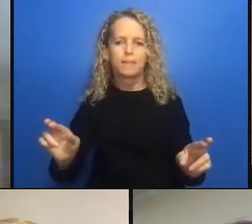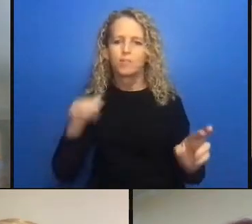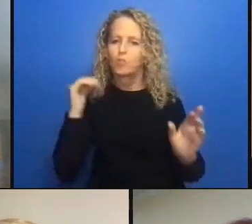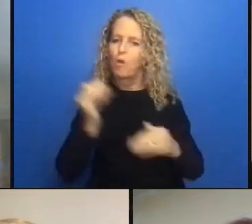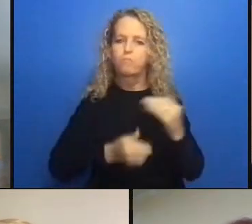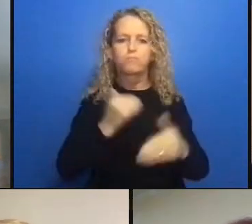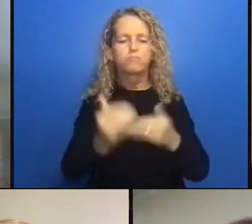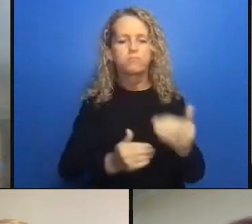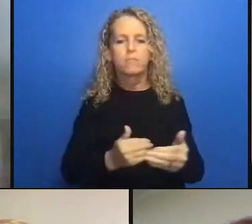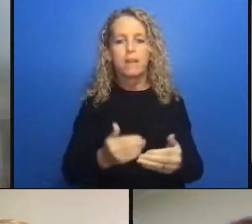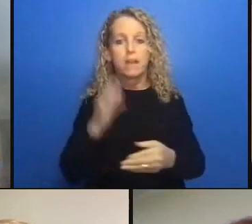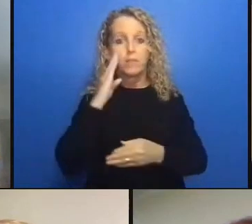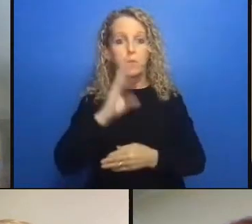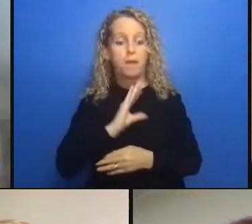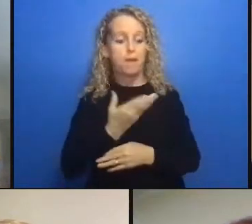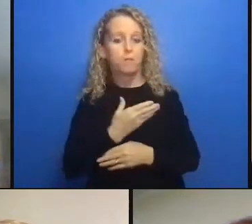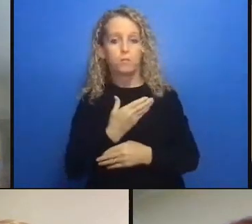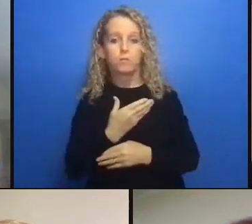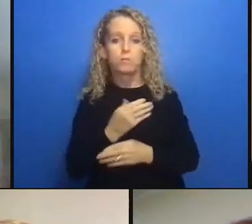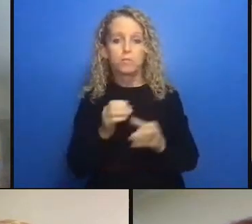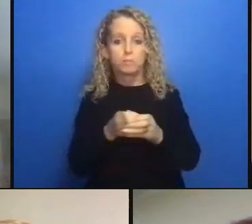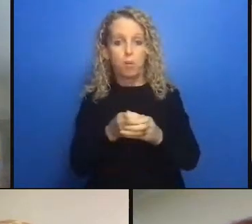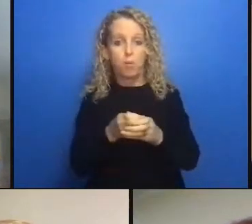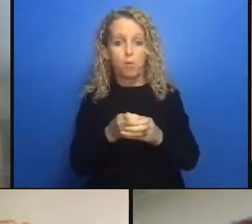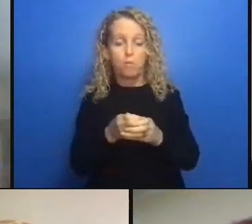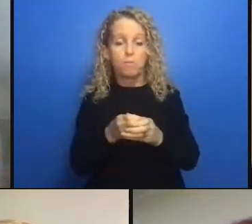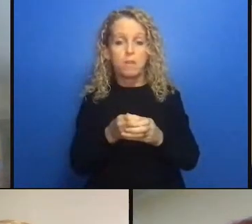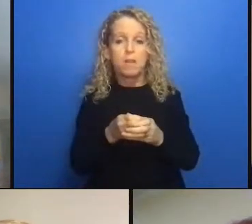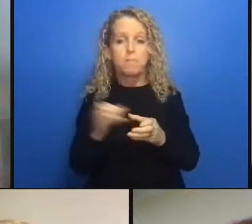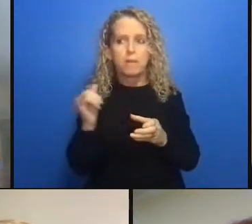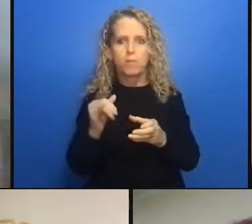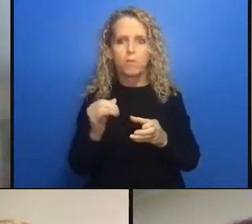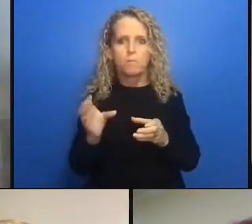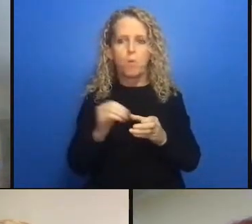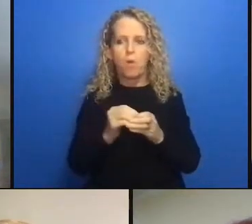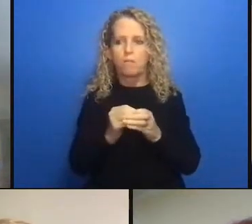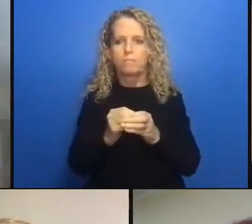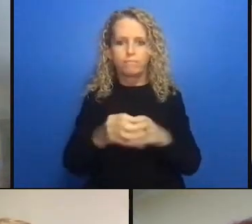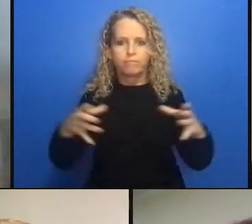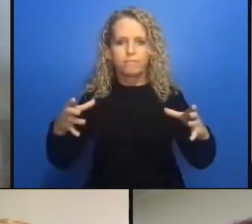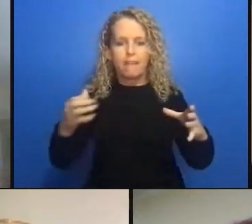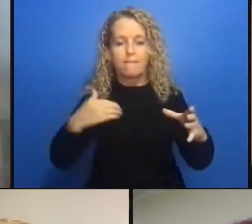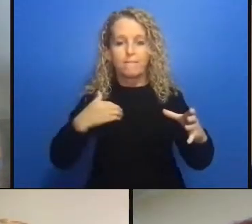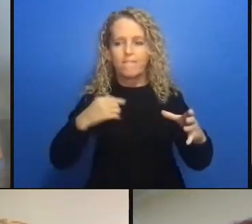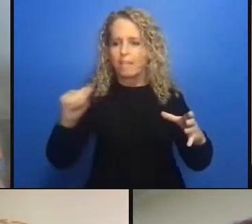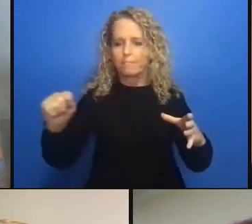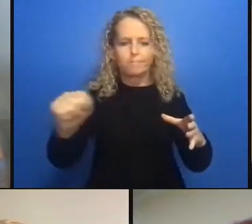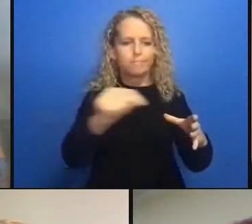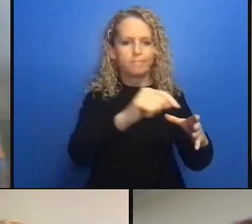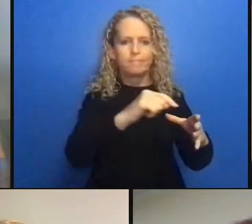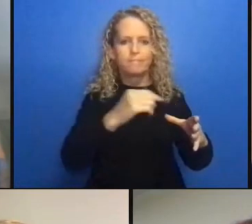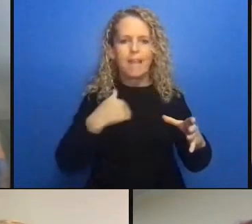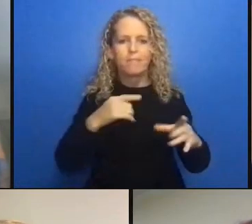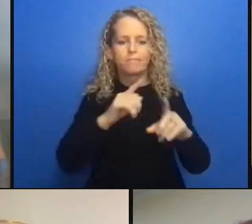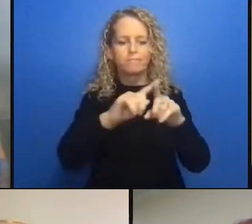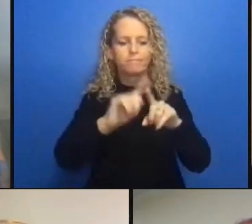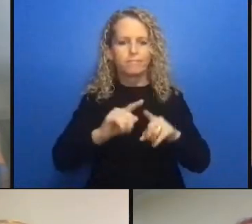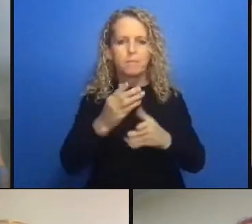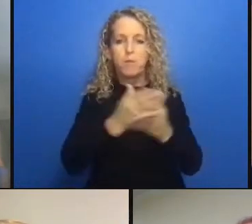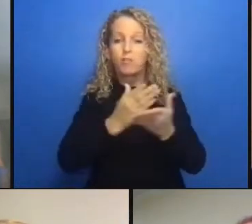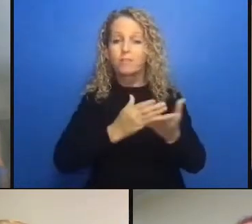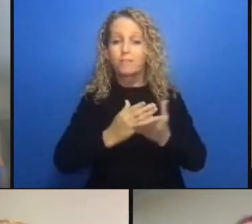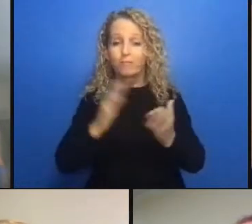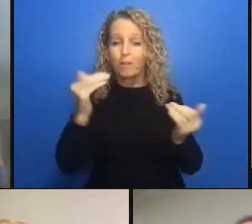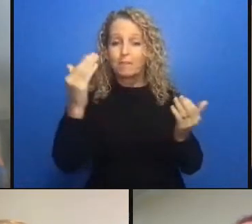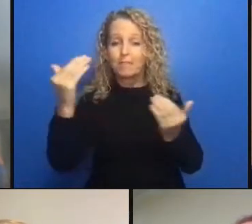from what you're seeing tonight, there are people that are really passionate about each of those recommendations. Mm-hmm. And, I look forward to